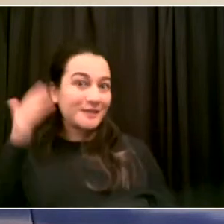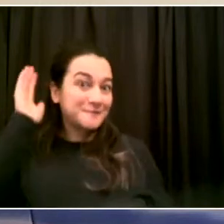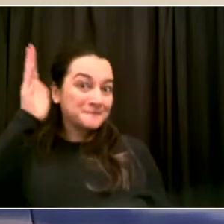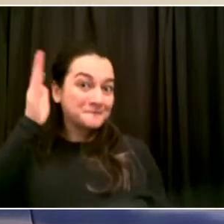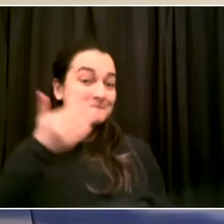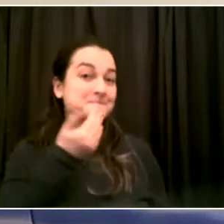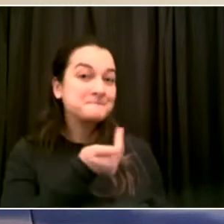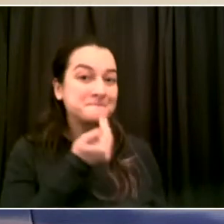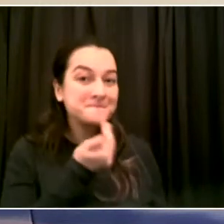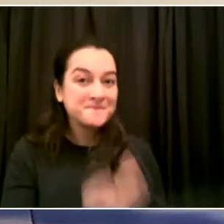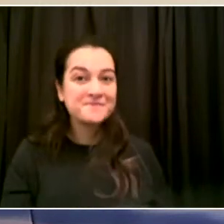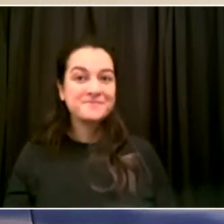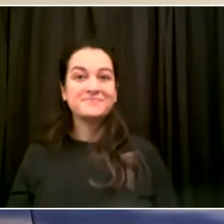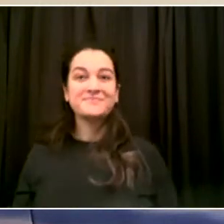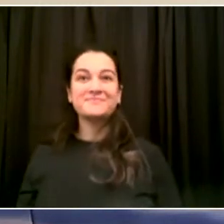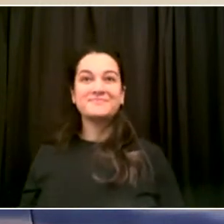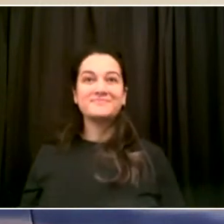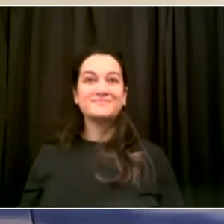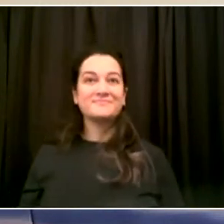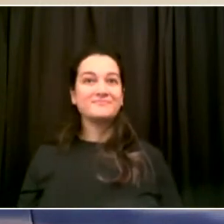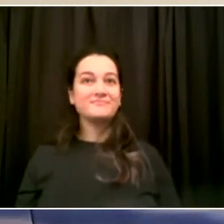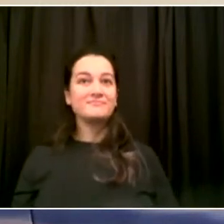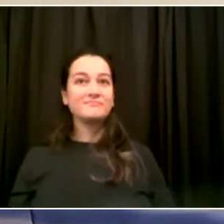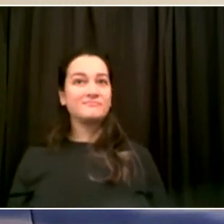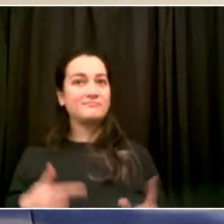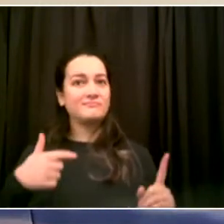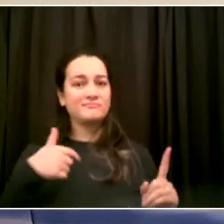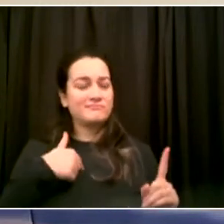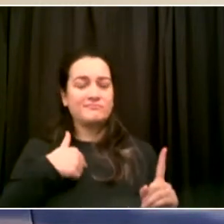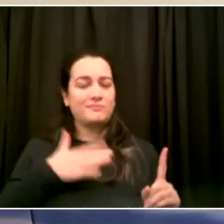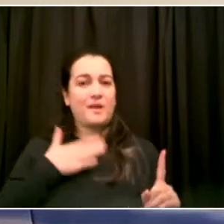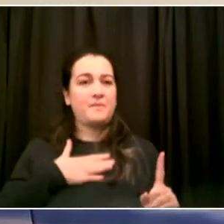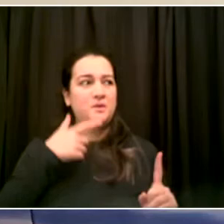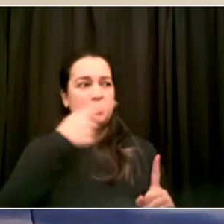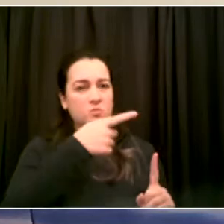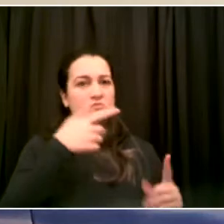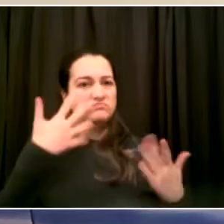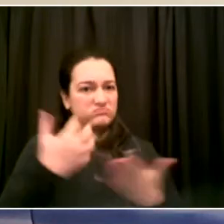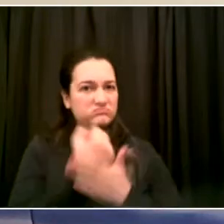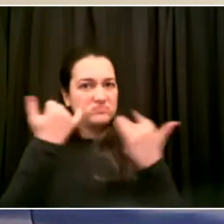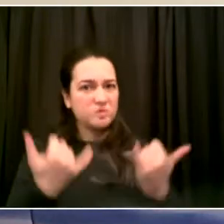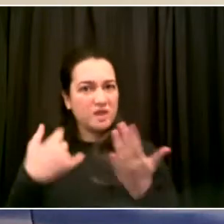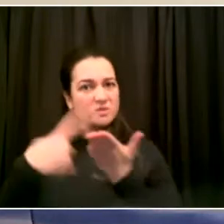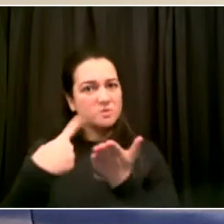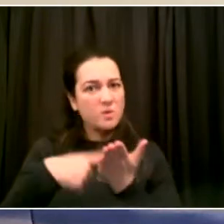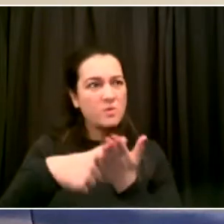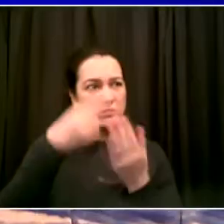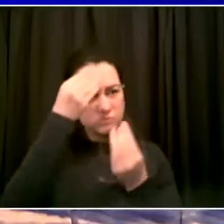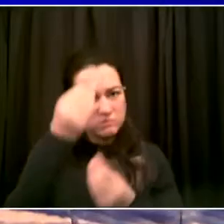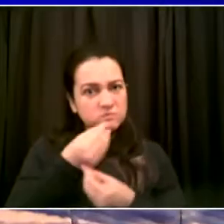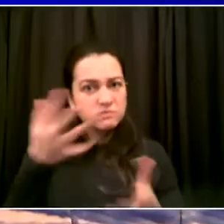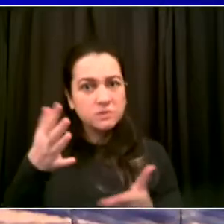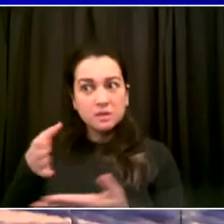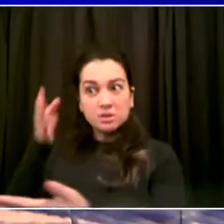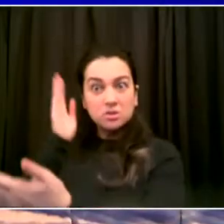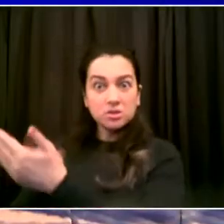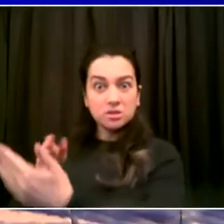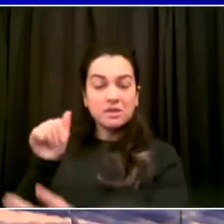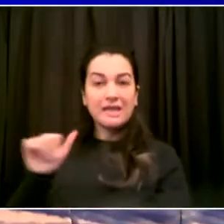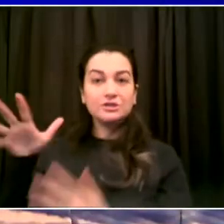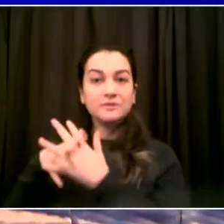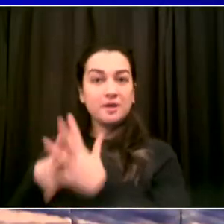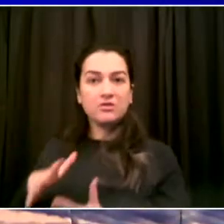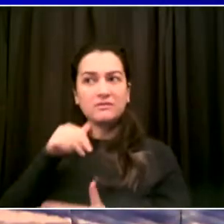this unacceptable racism in New York and across the country. I wish everyone good health. Thank you. Thank you so